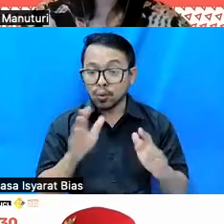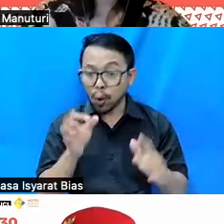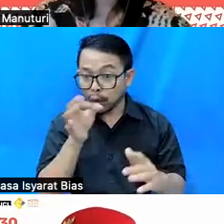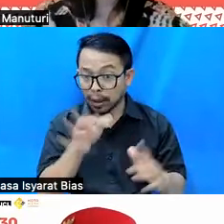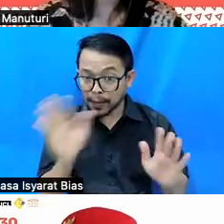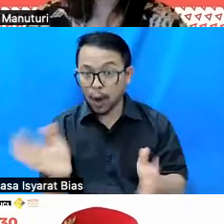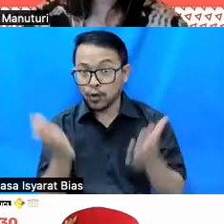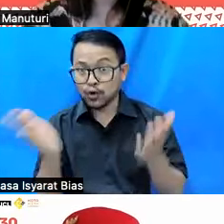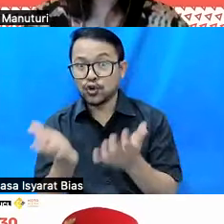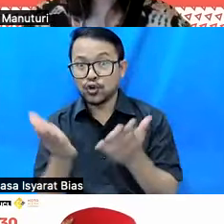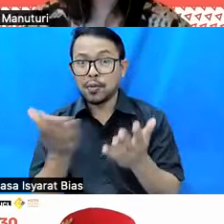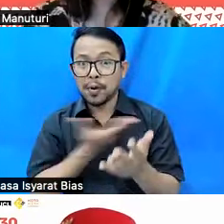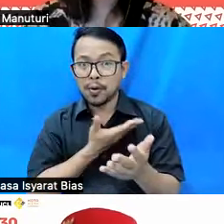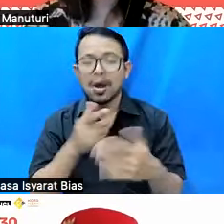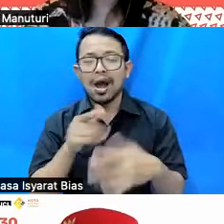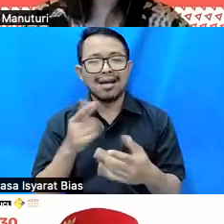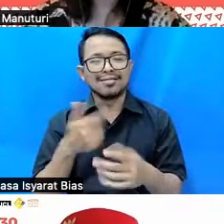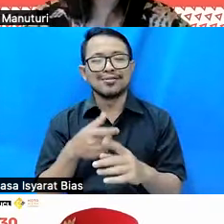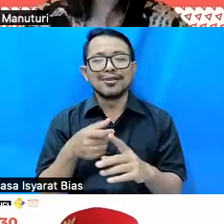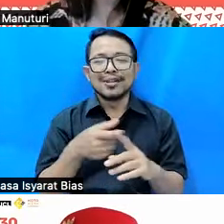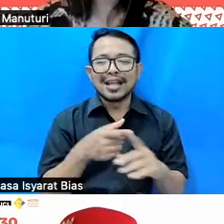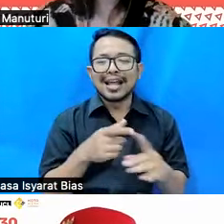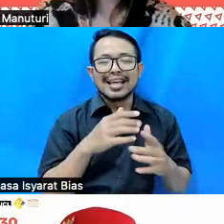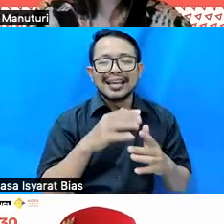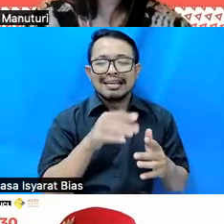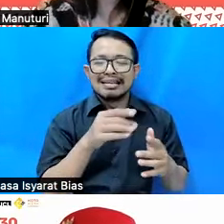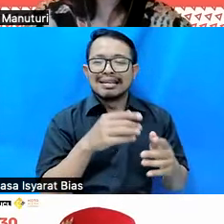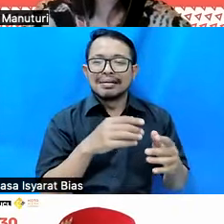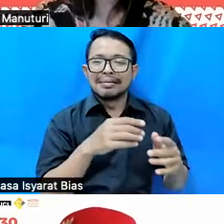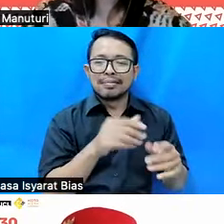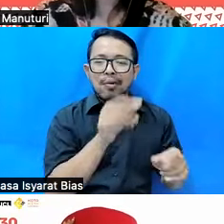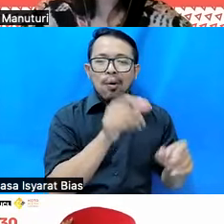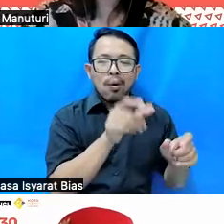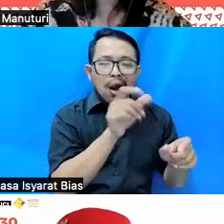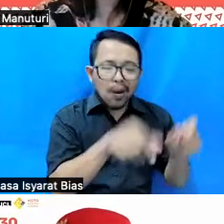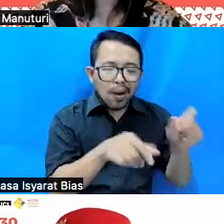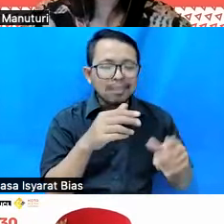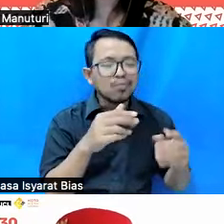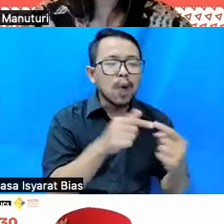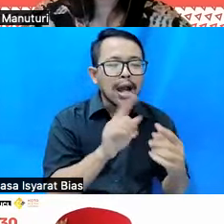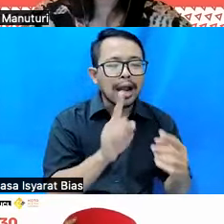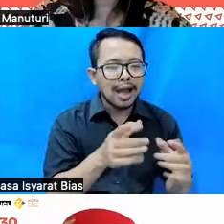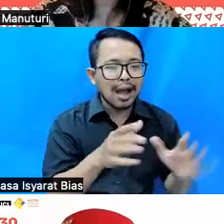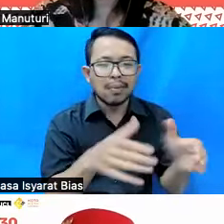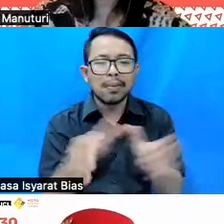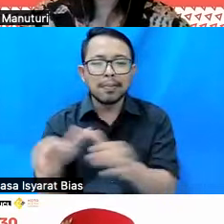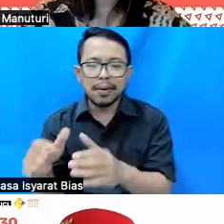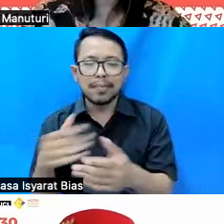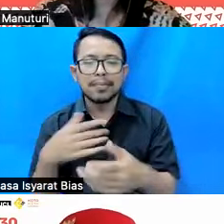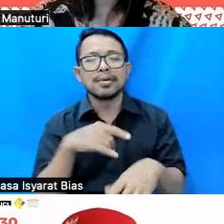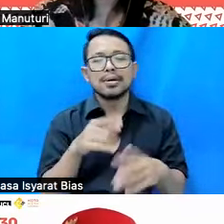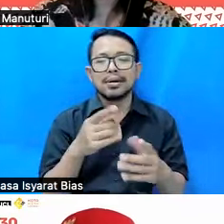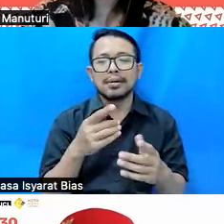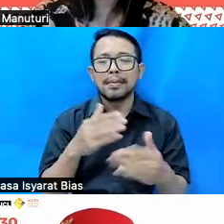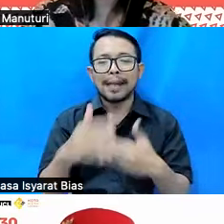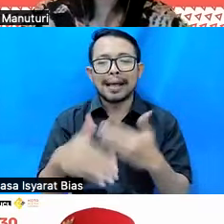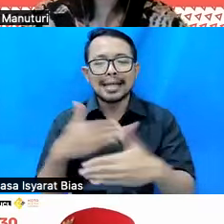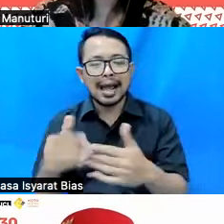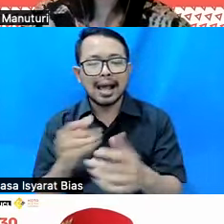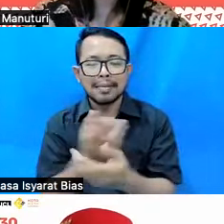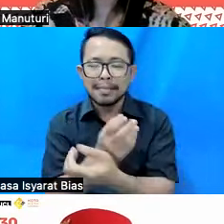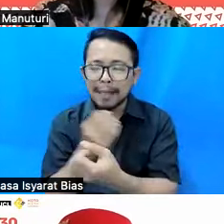building a city begins with the collective imagination of the stakeholders, be it the policymakers, decision makers,